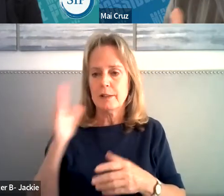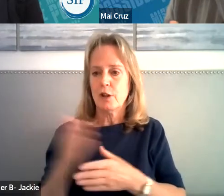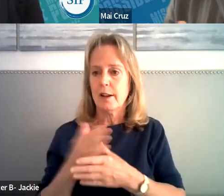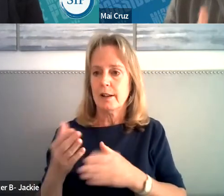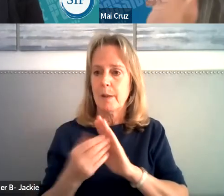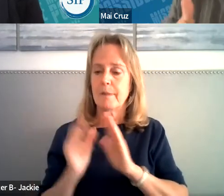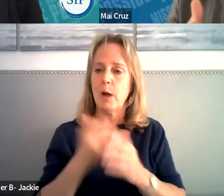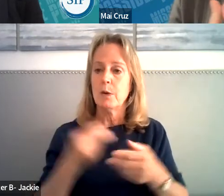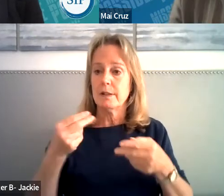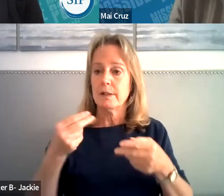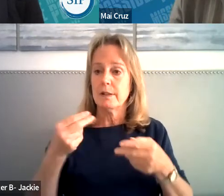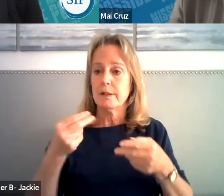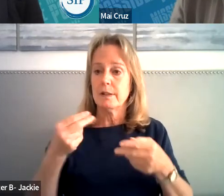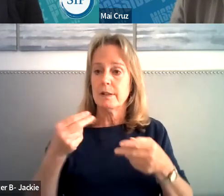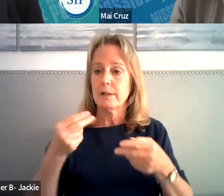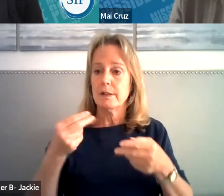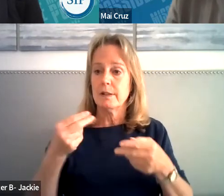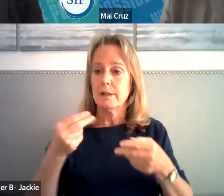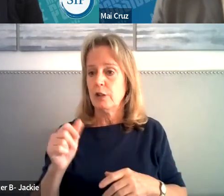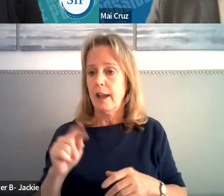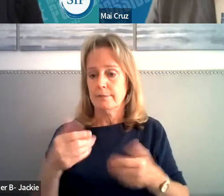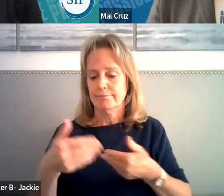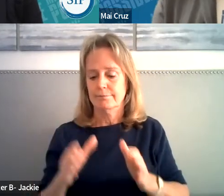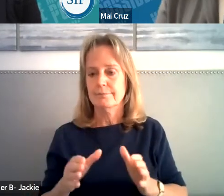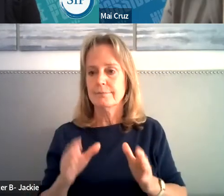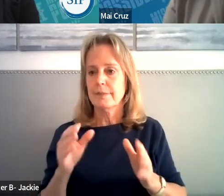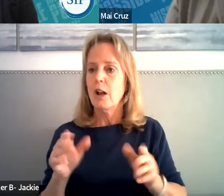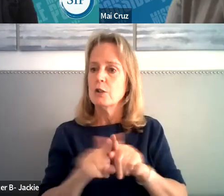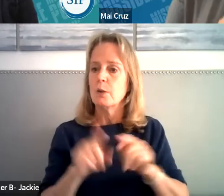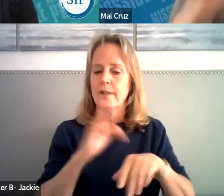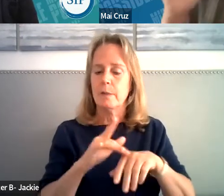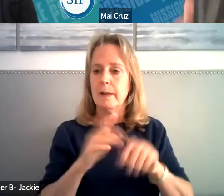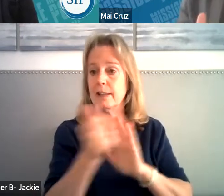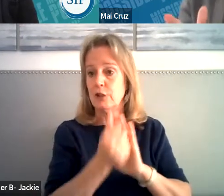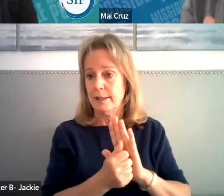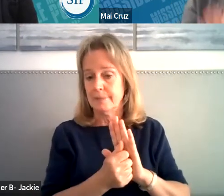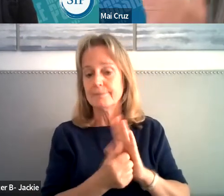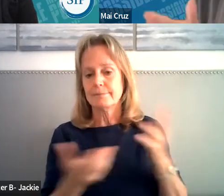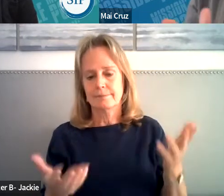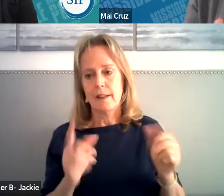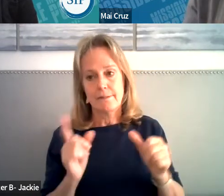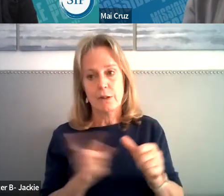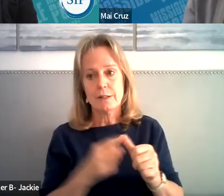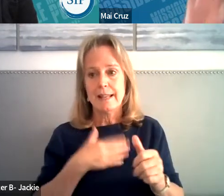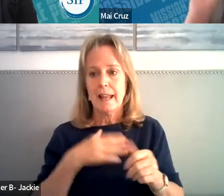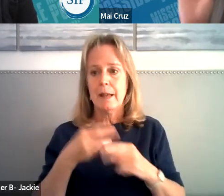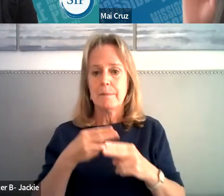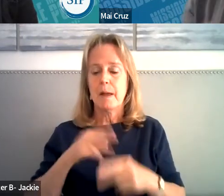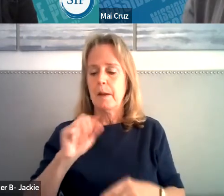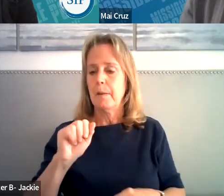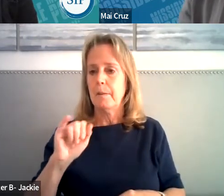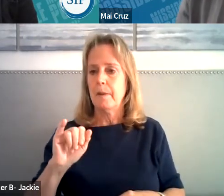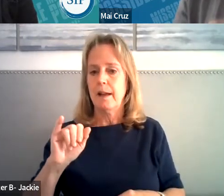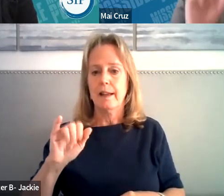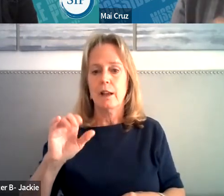our slides in the chat box. It is also available in the agenda. First and foremost, my name is Mai Cruz. I'm